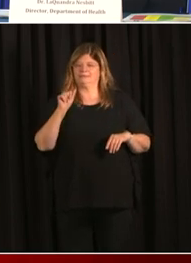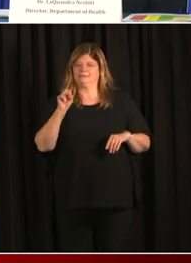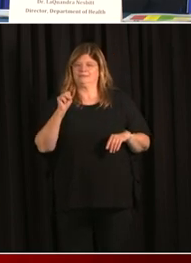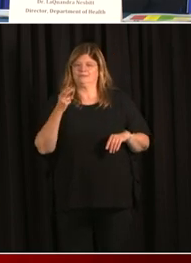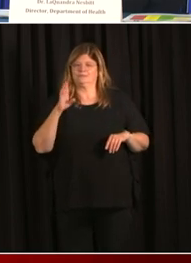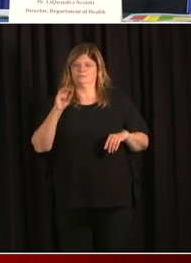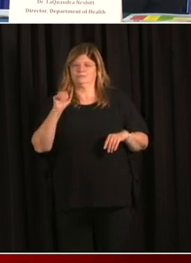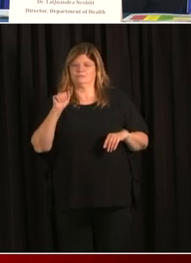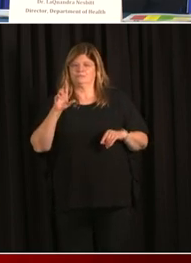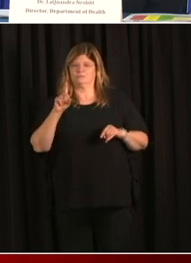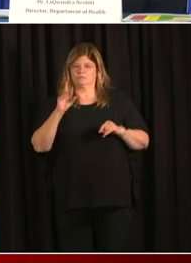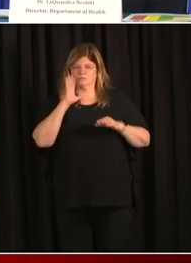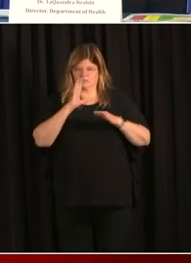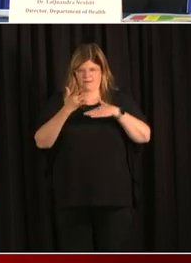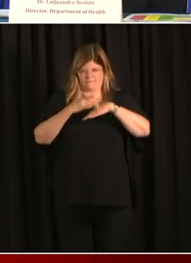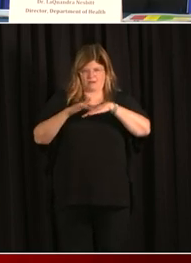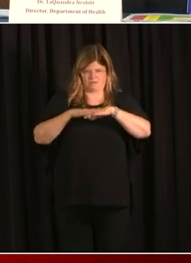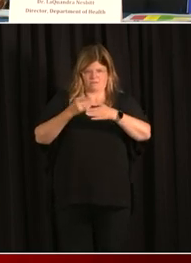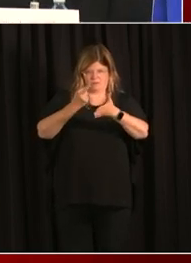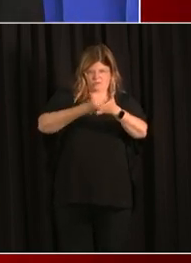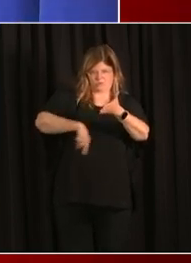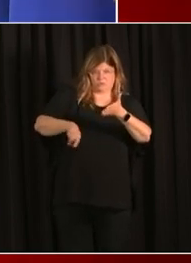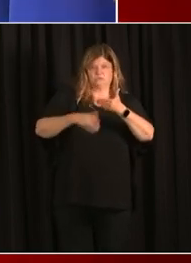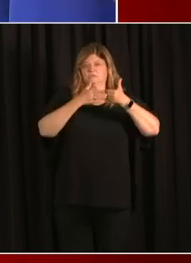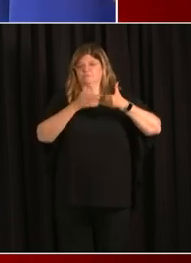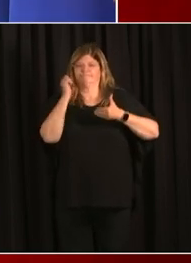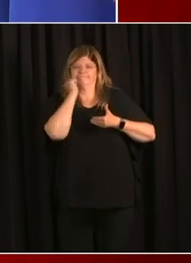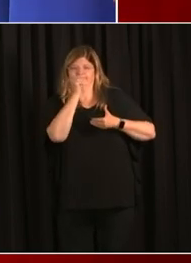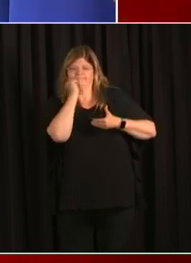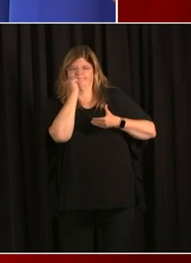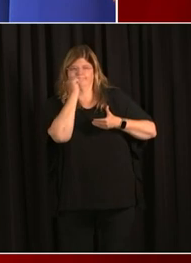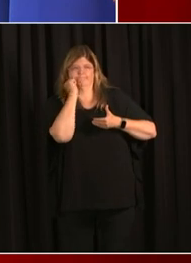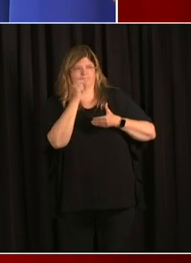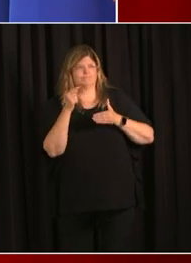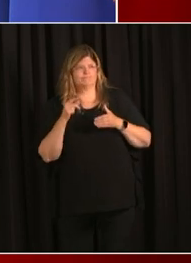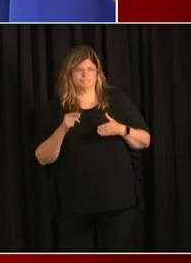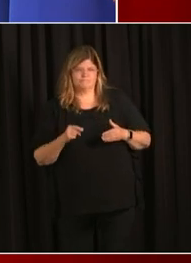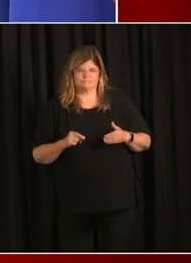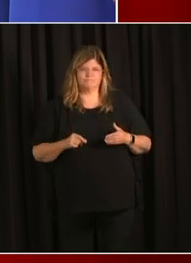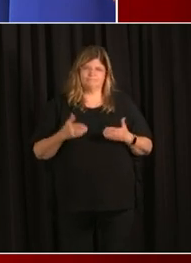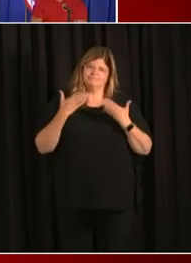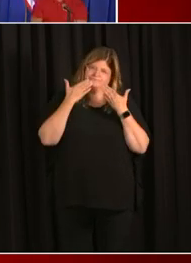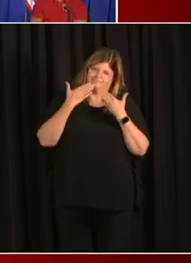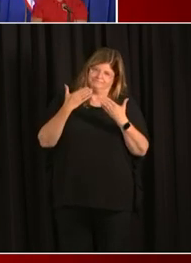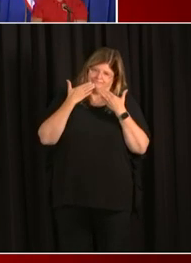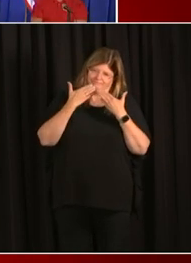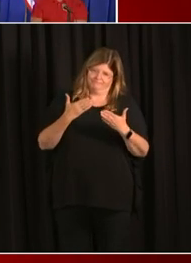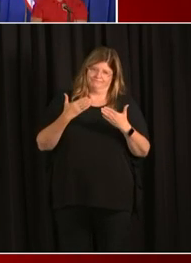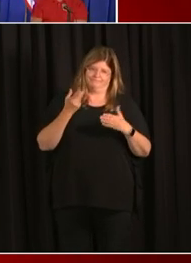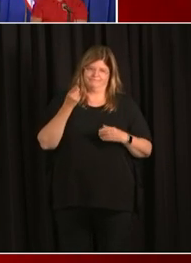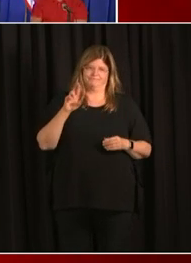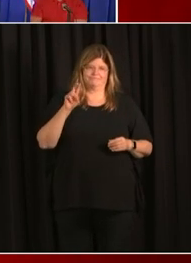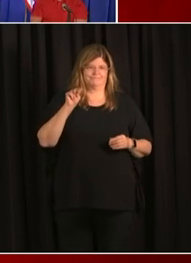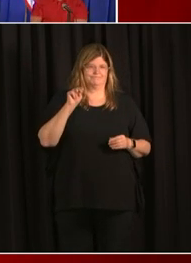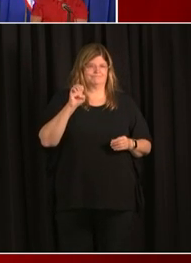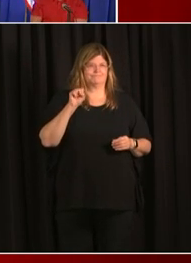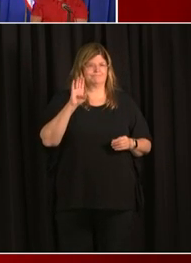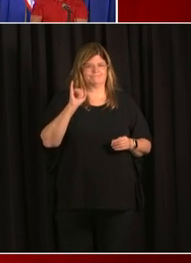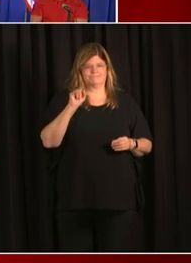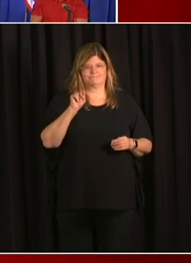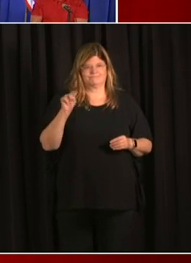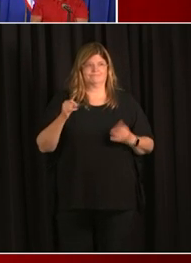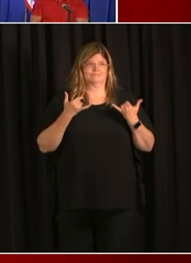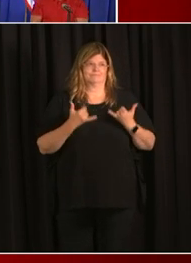daily moving forward. Thank you, Madam Mayor. Thank you, Dr. Nesbitt. So let me just say a little